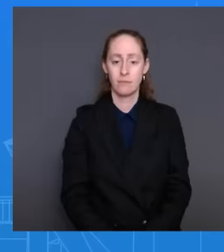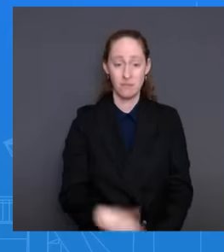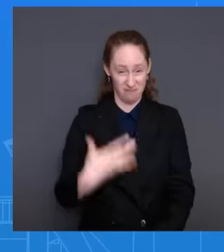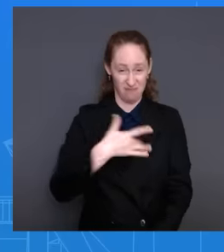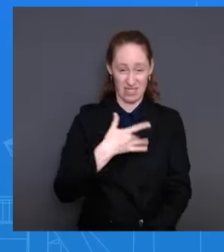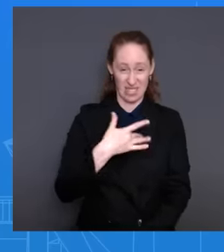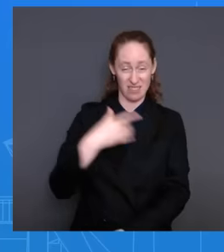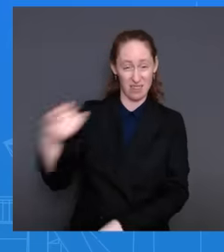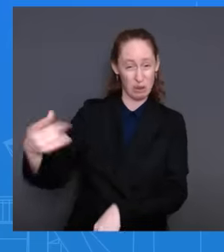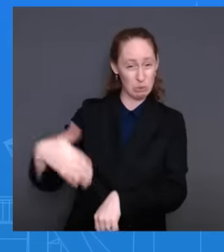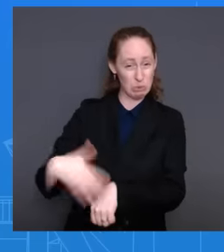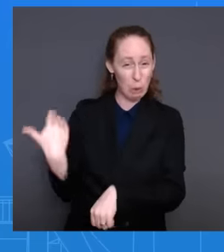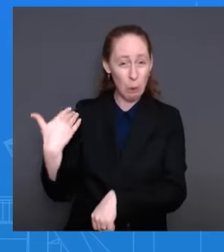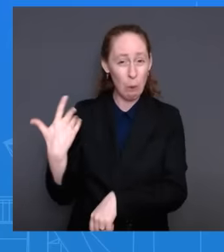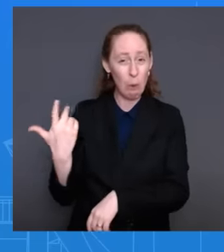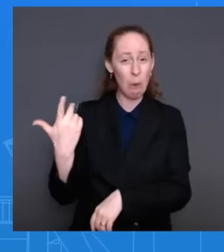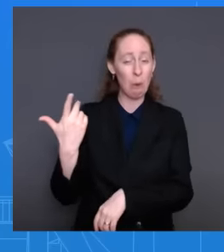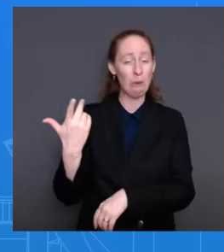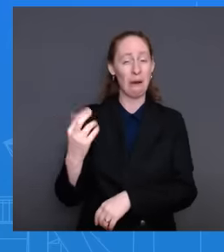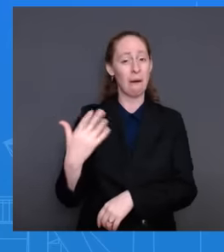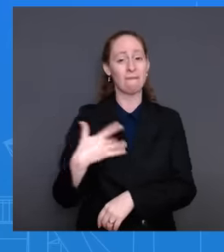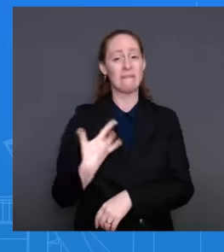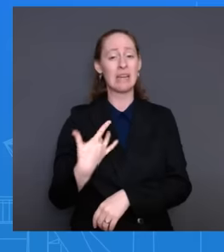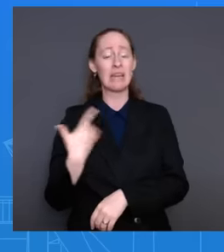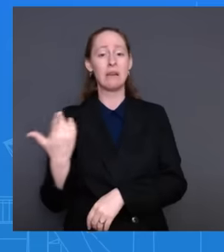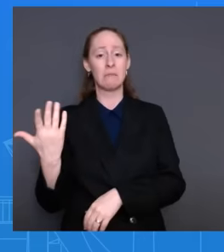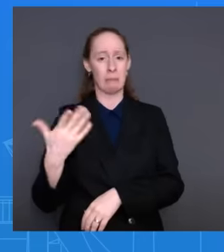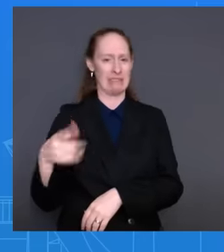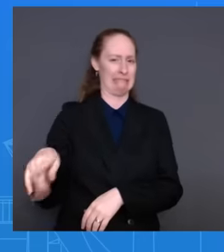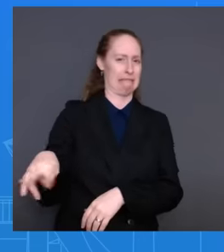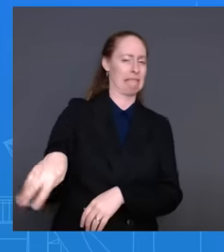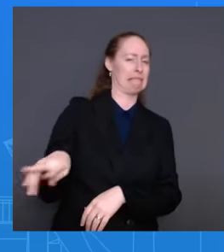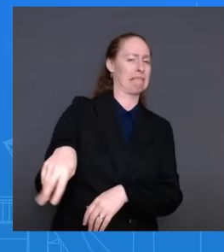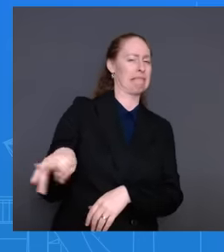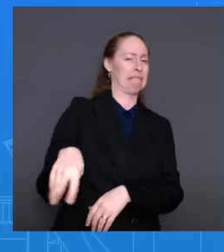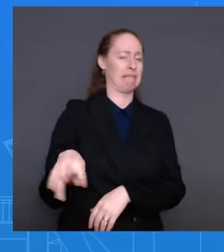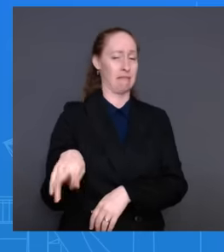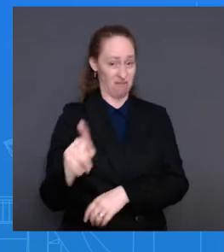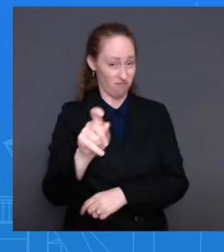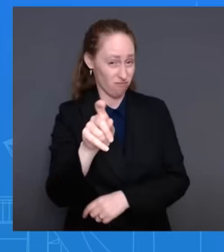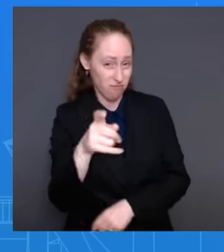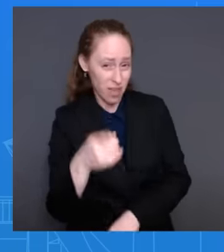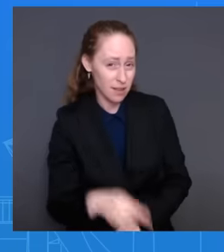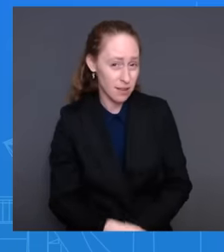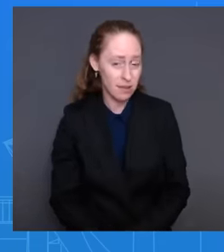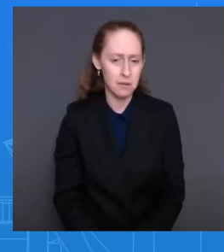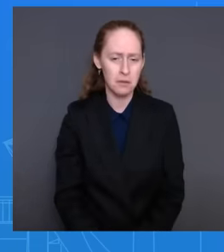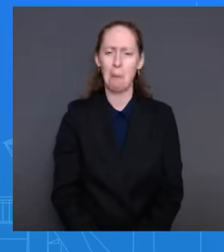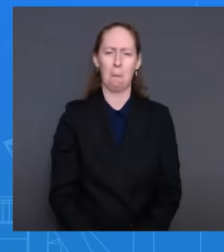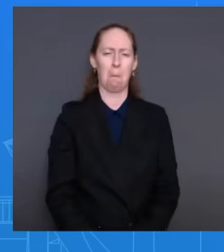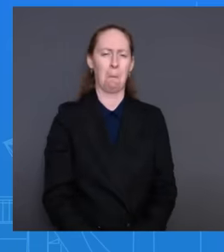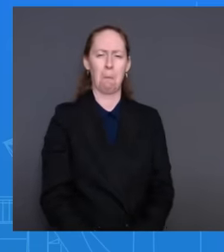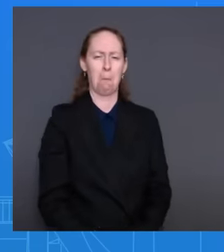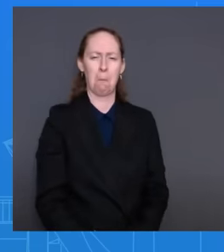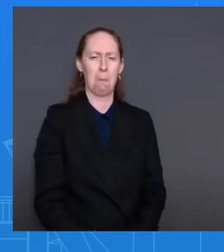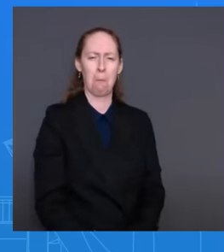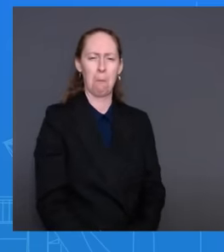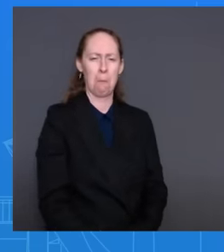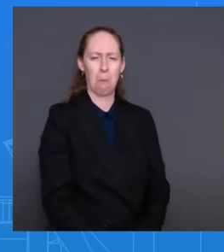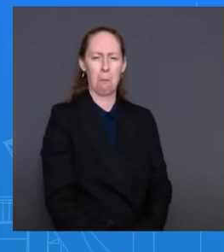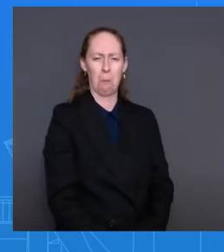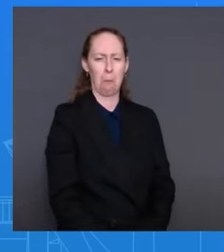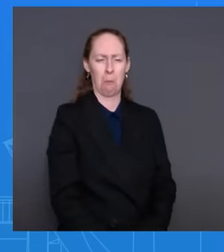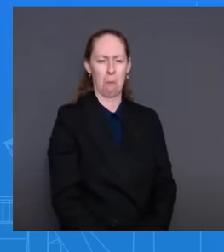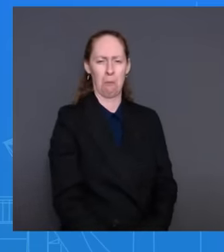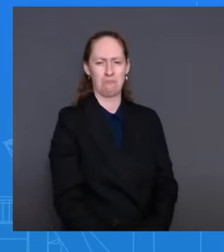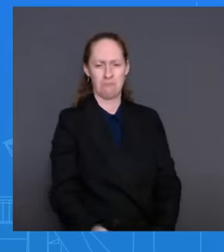that inflation is at the highs that it is at. I think by saying it's their responsibility, what the president is doing is acknowledging and underscoring